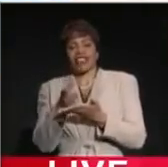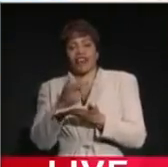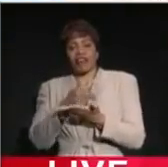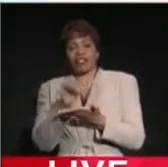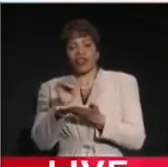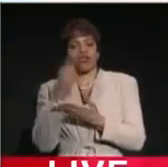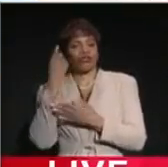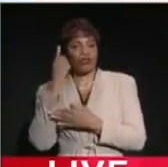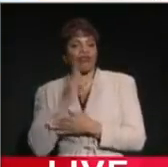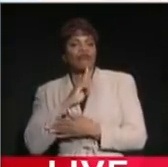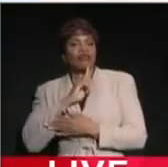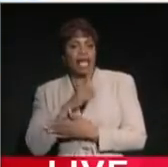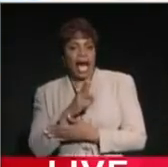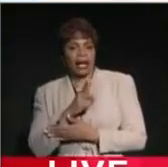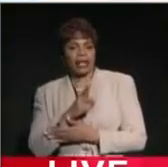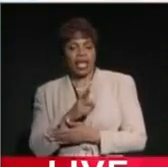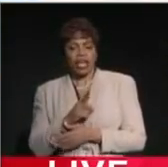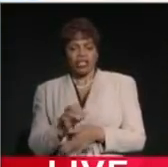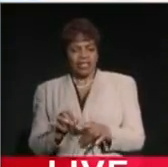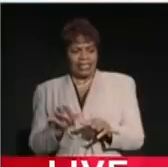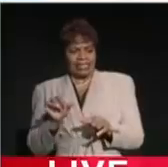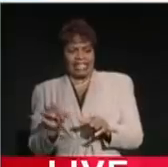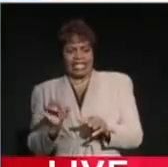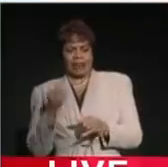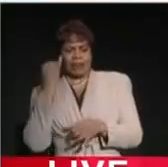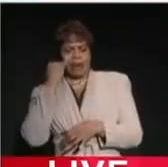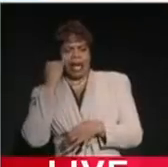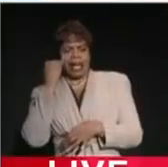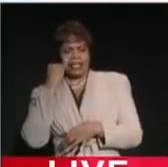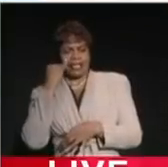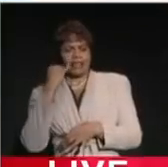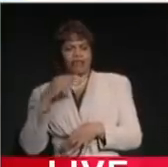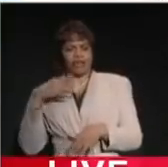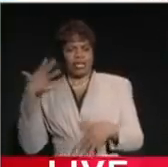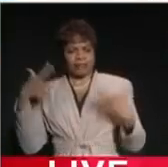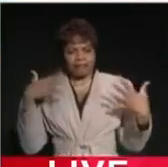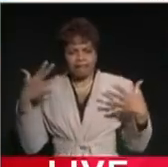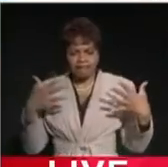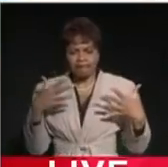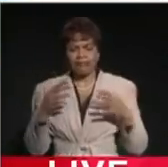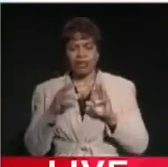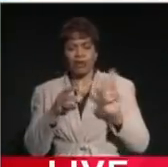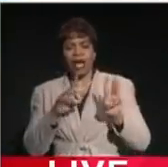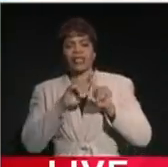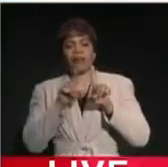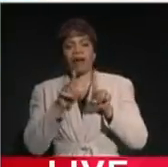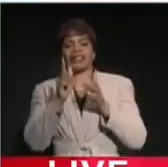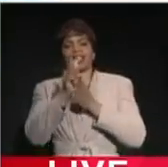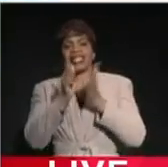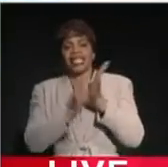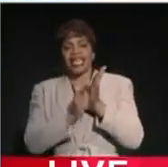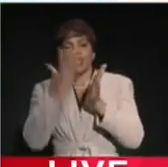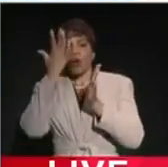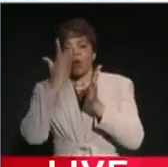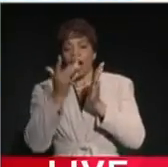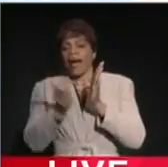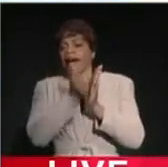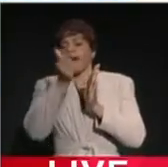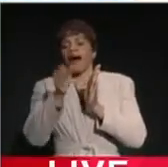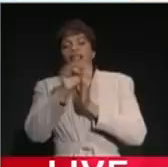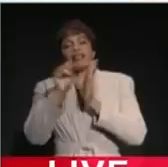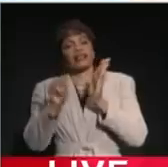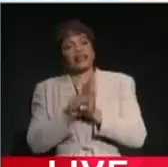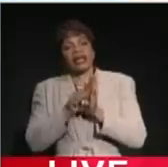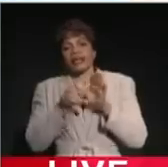is it remains the Wild West. So I want to legalize it, regulate it. I'm glad we're not the first state because a lot of other states have done it and made